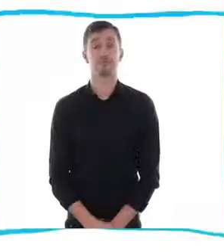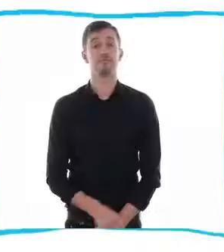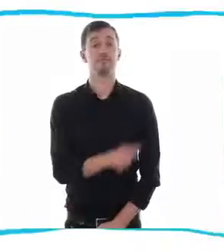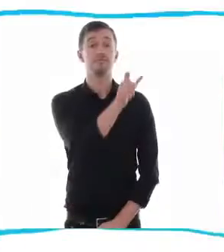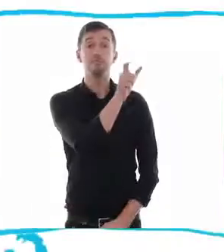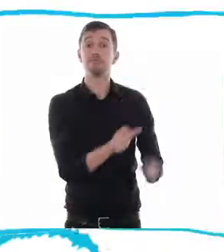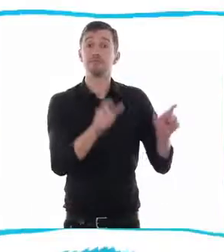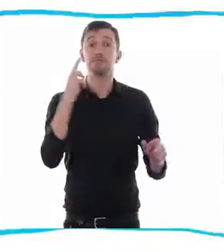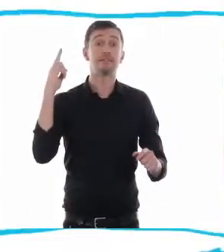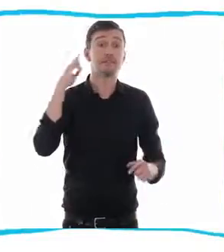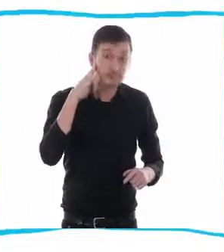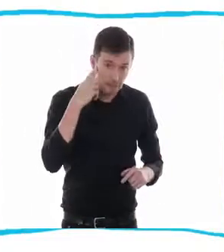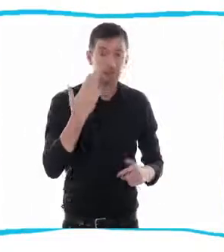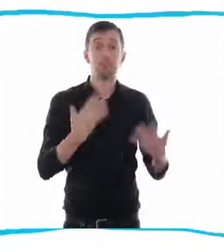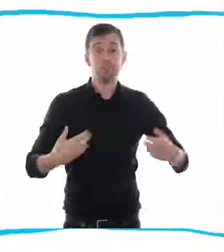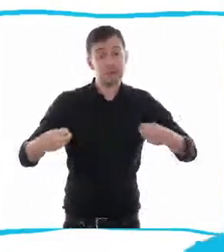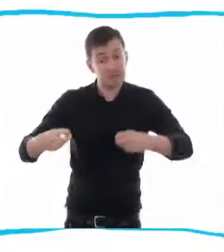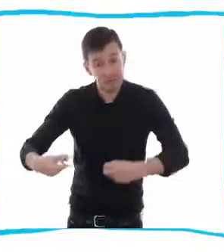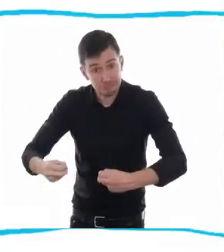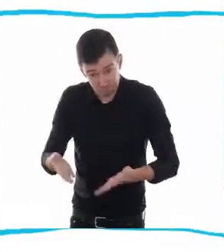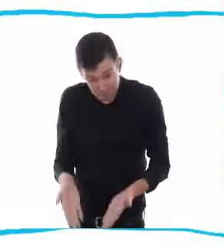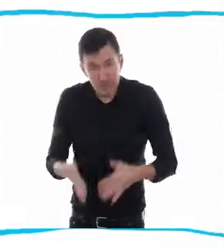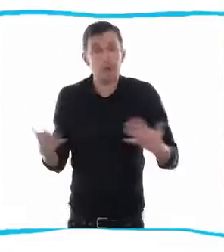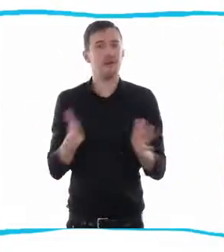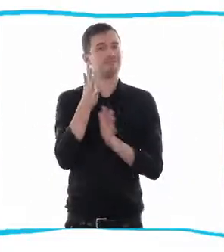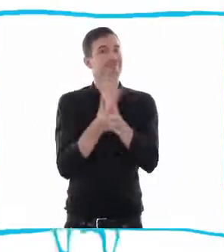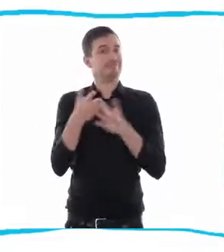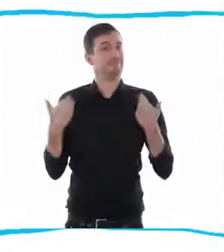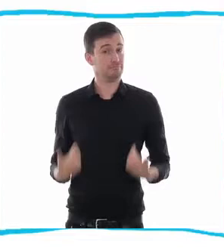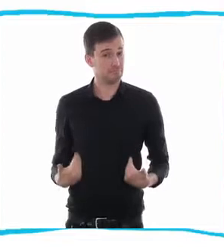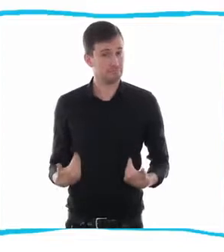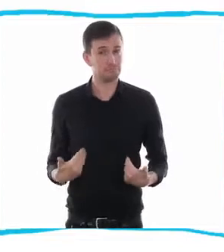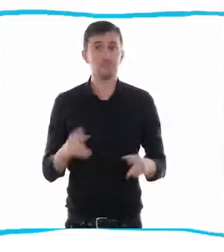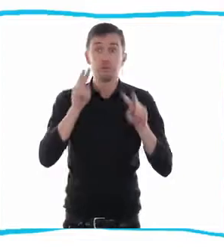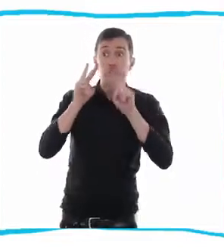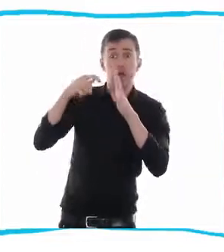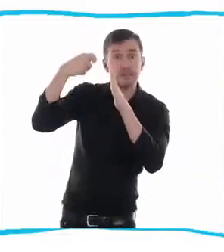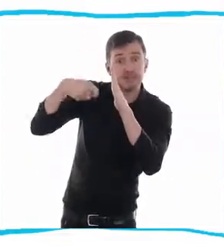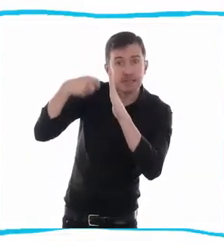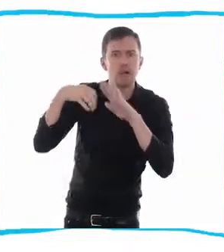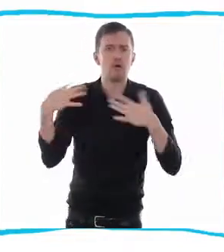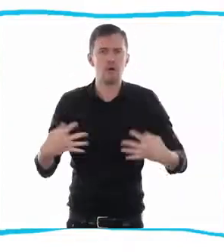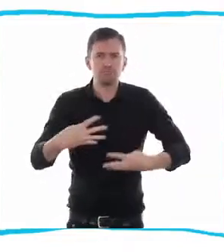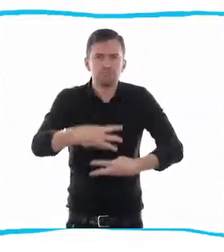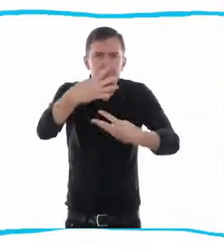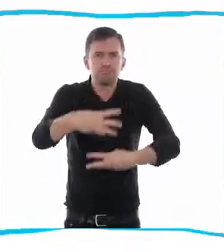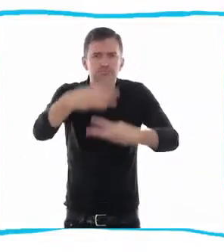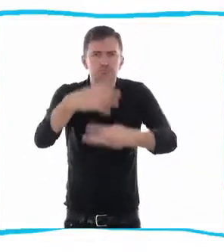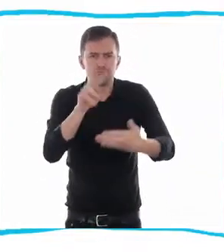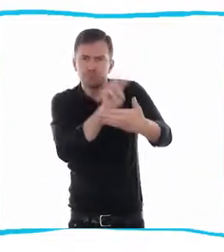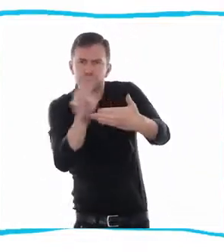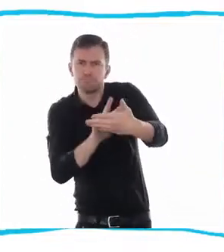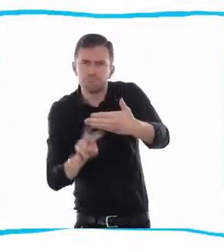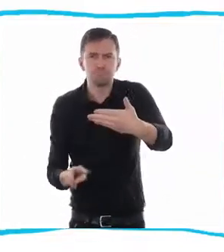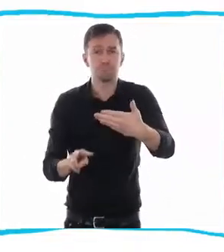People with hearing impairments may use captioning and sign language to watch video, or use teletext to display what's being said on their phones in